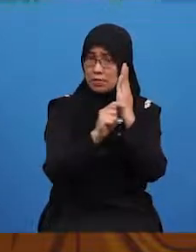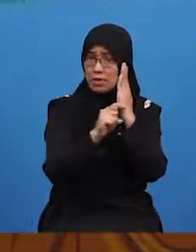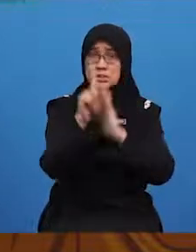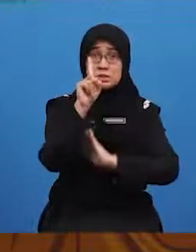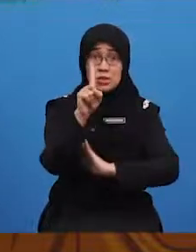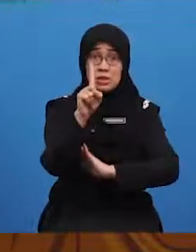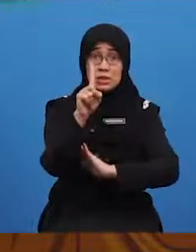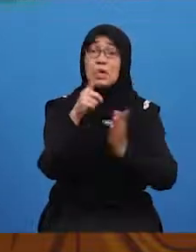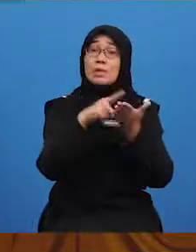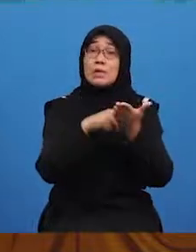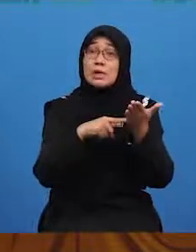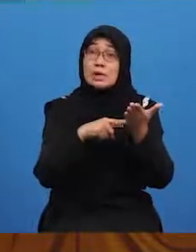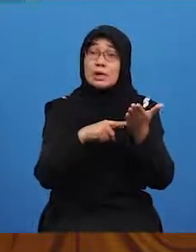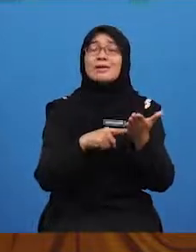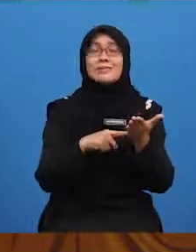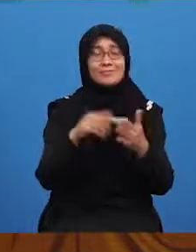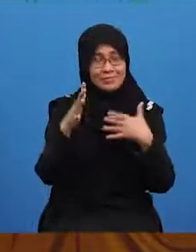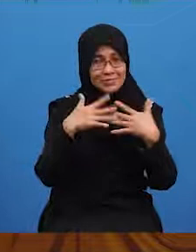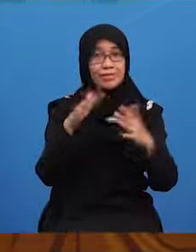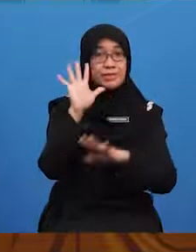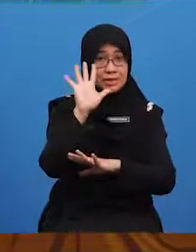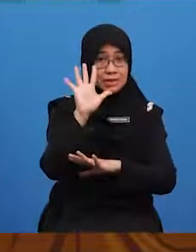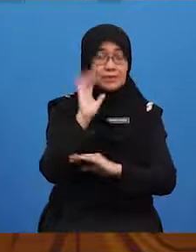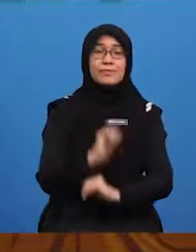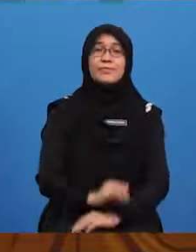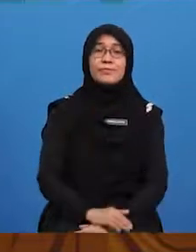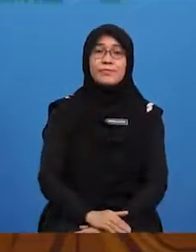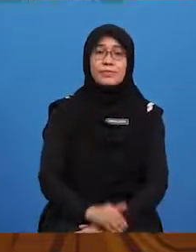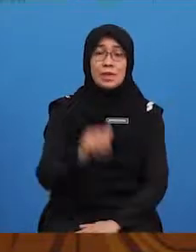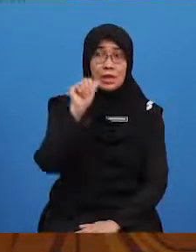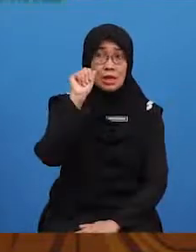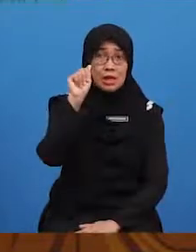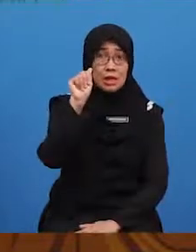What does this plus 1 means? I will tell you later.